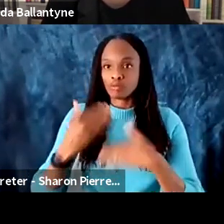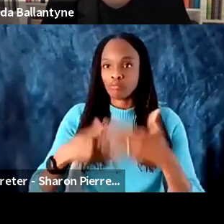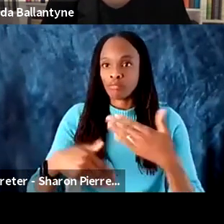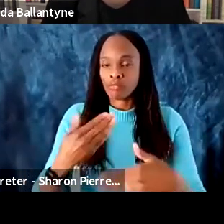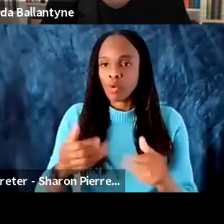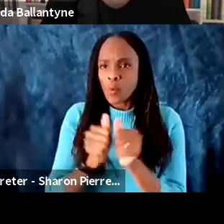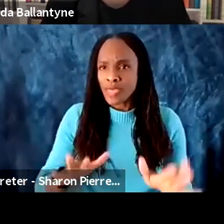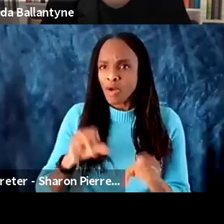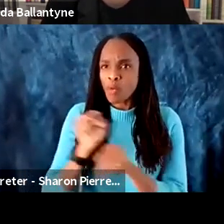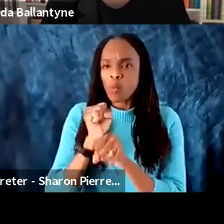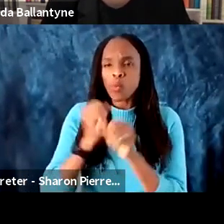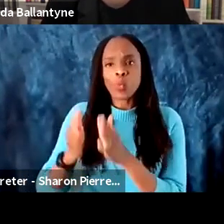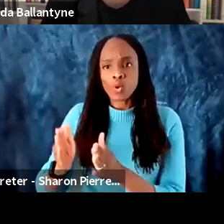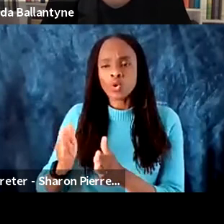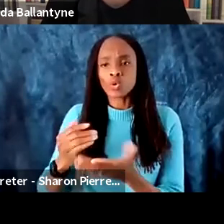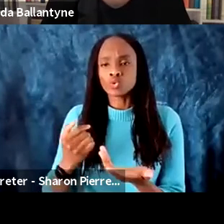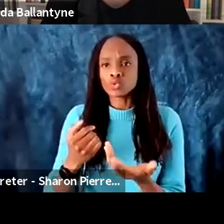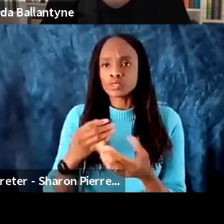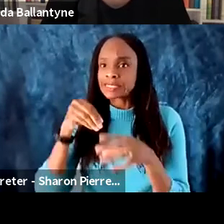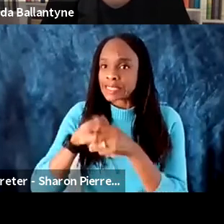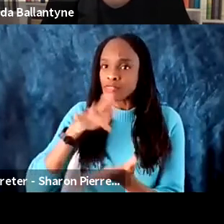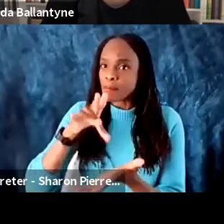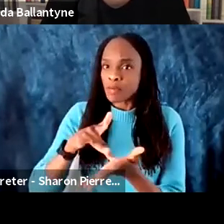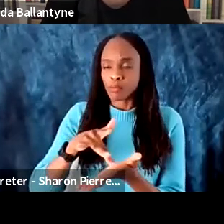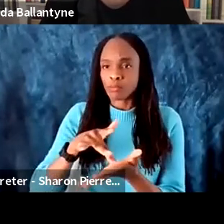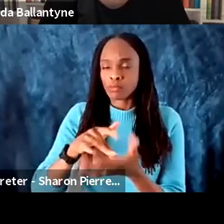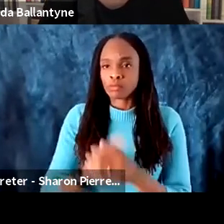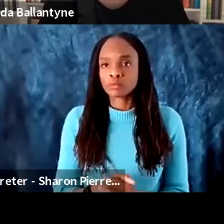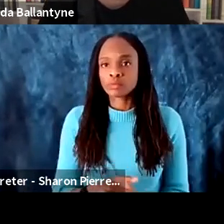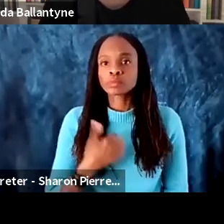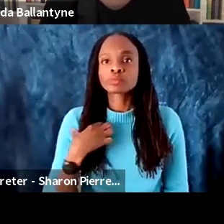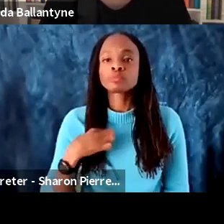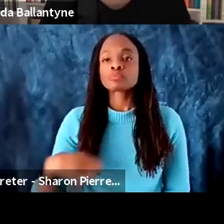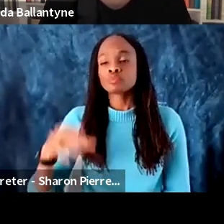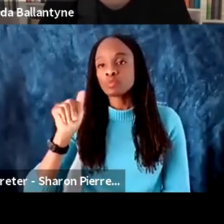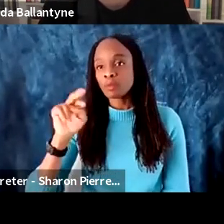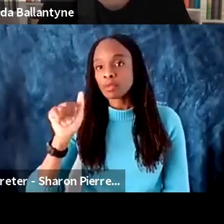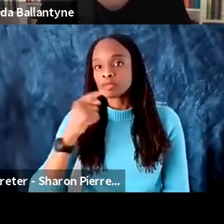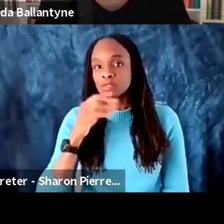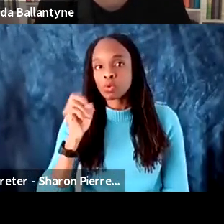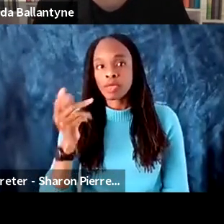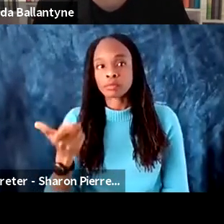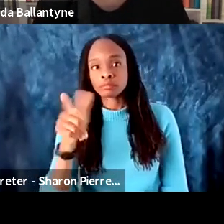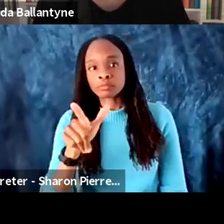without workers very much in the middle of it. Thanks, Michelle. Aiha.